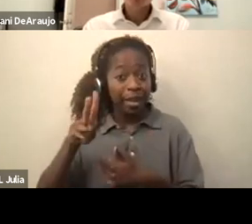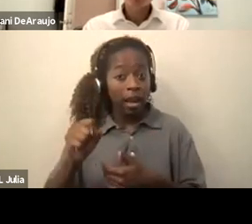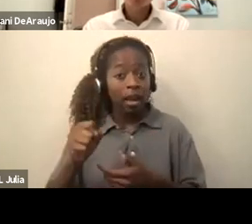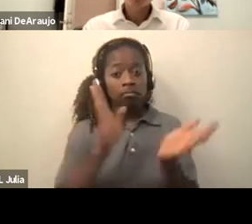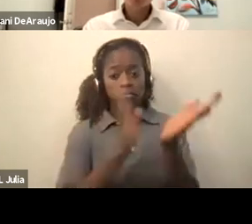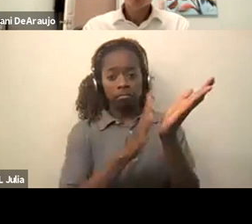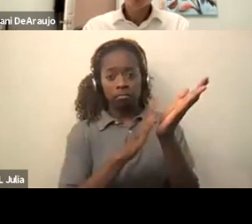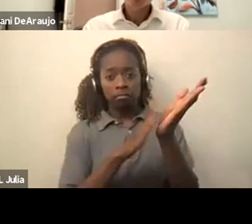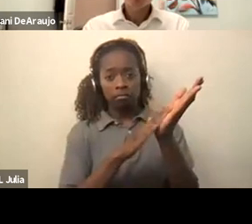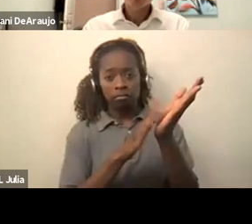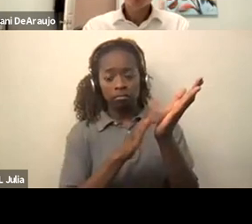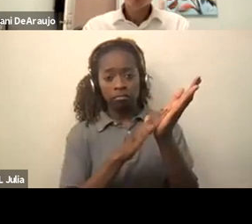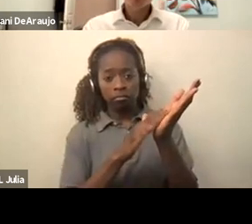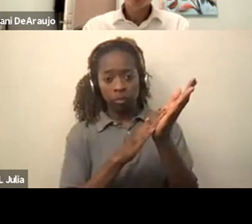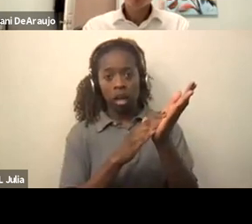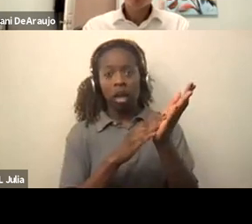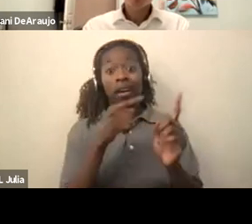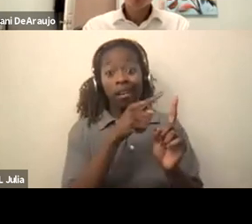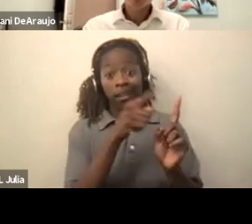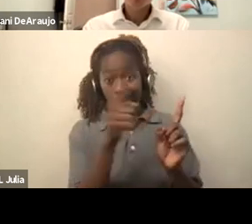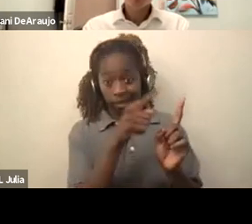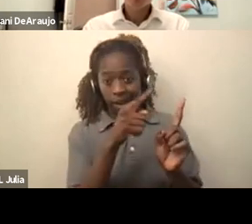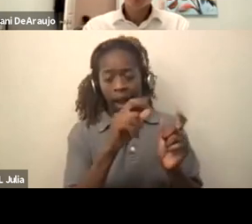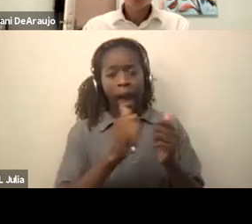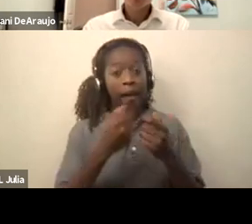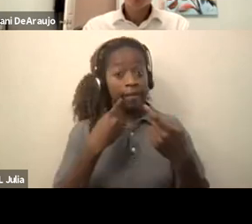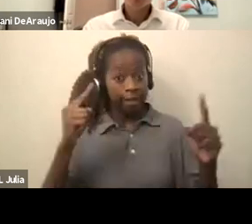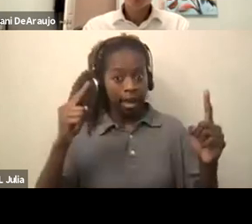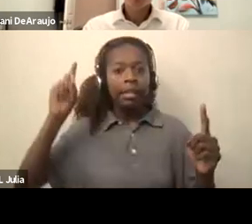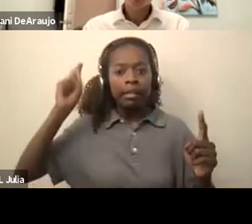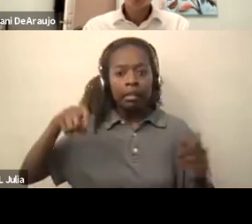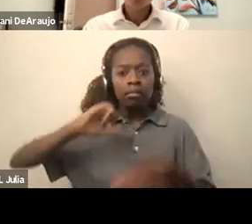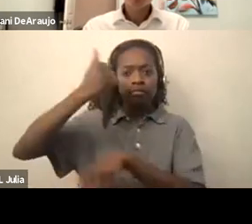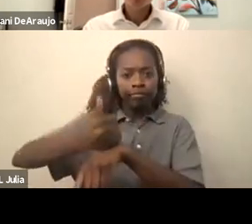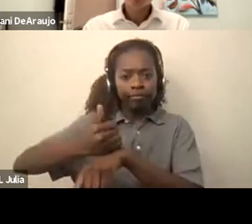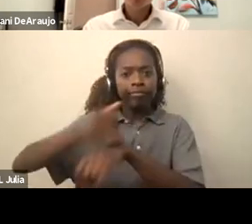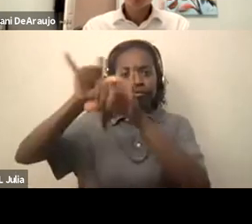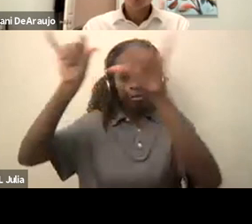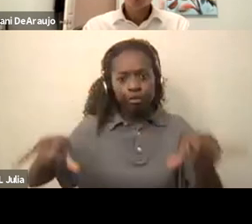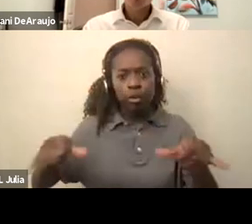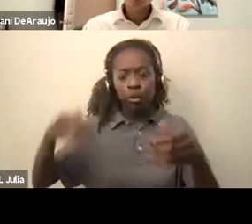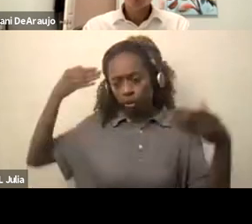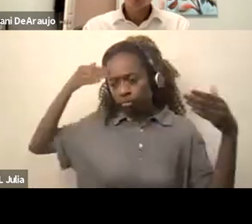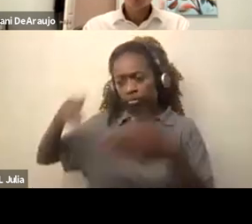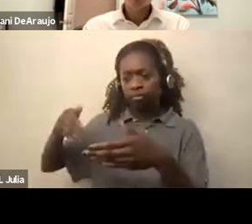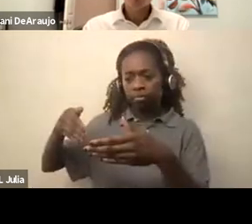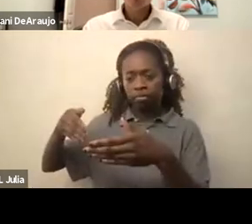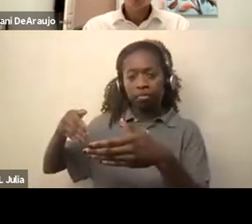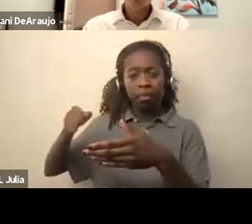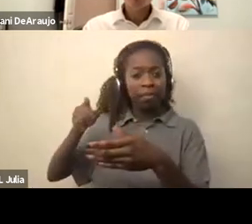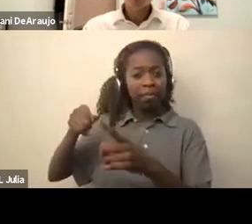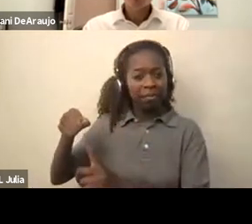to be effective there must be an infrastructure where racial equity centers black and brown students who have been historically